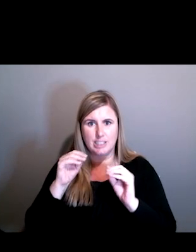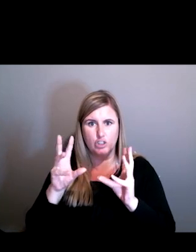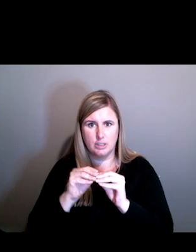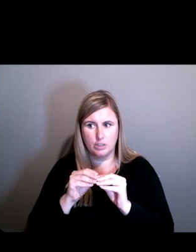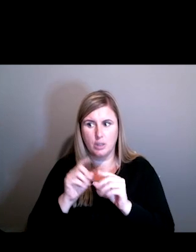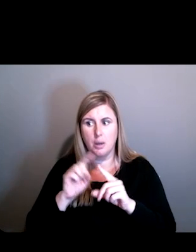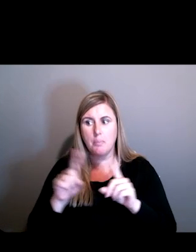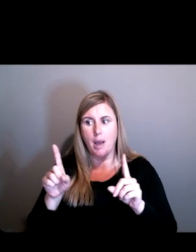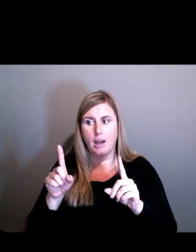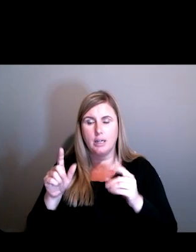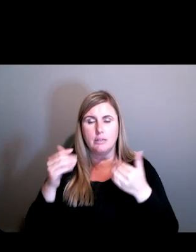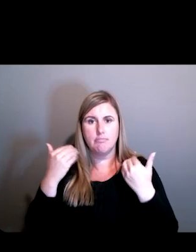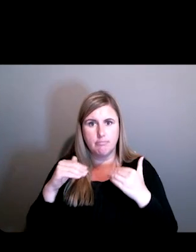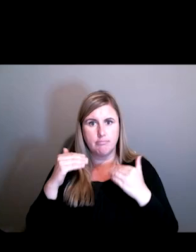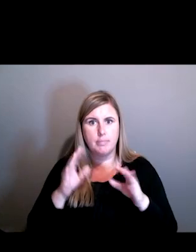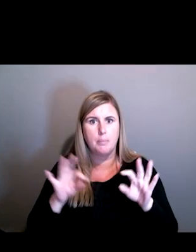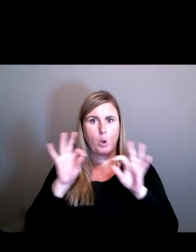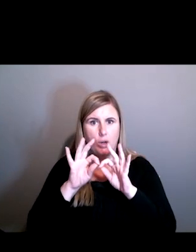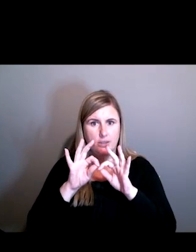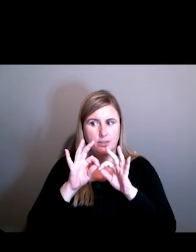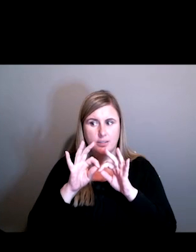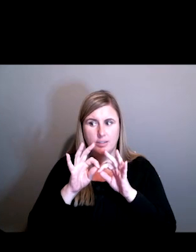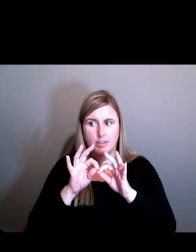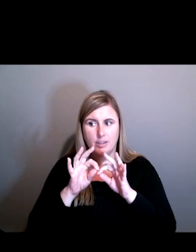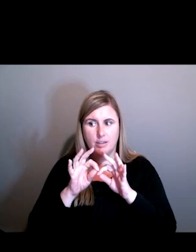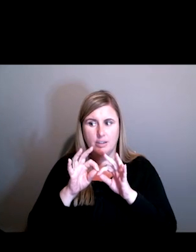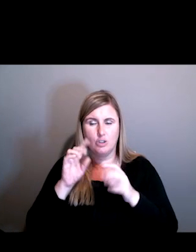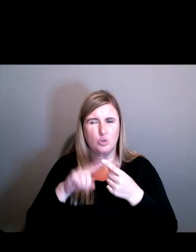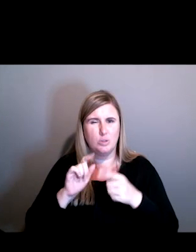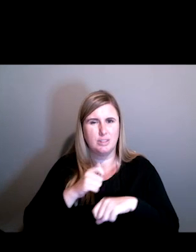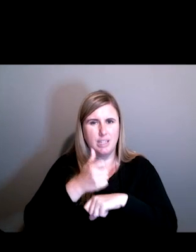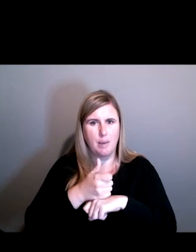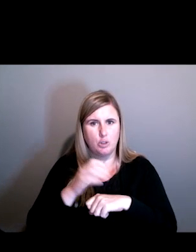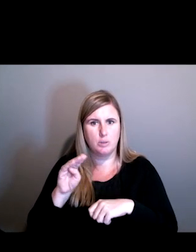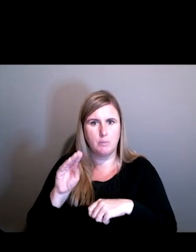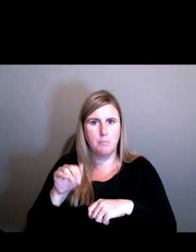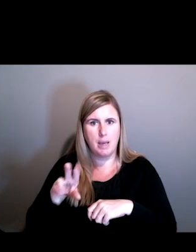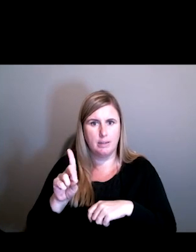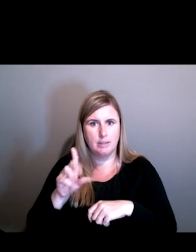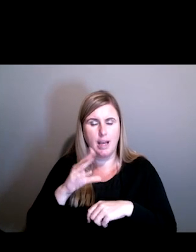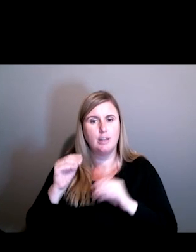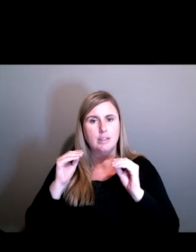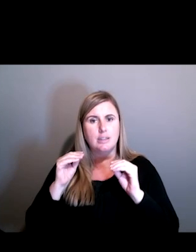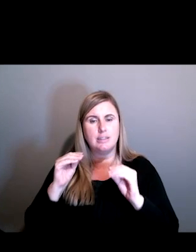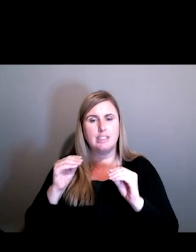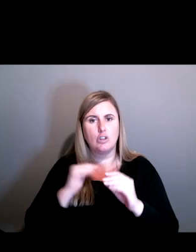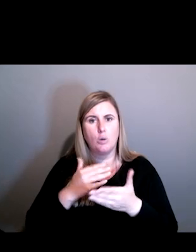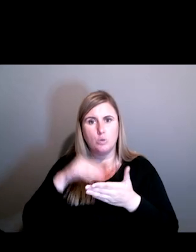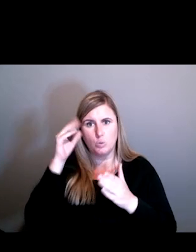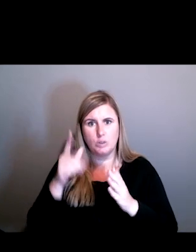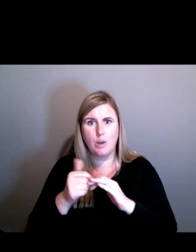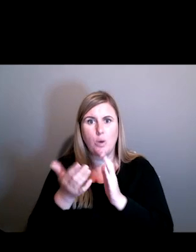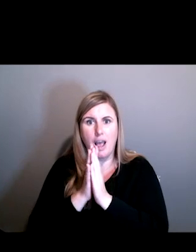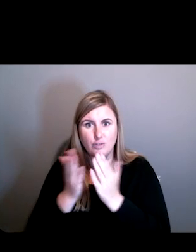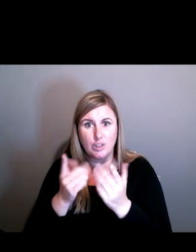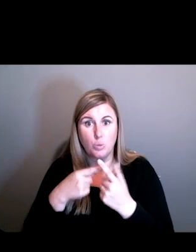intensive teaching sessions. But it is so important and to establish mands and to teach our students